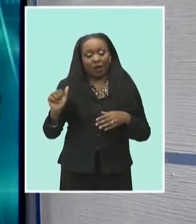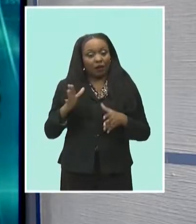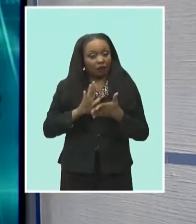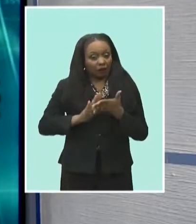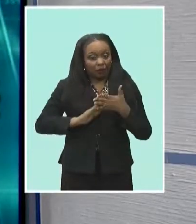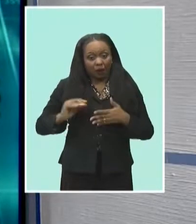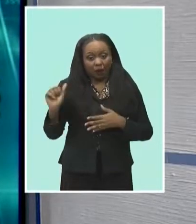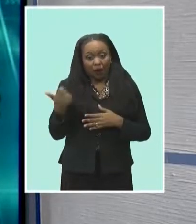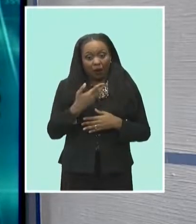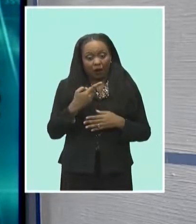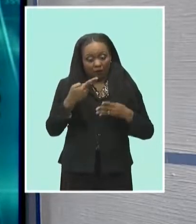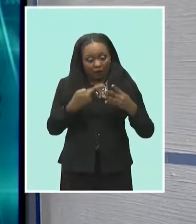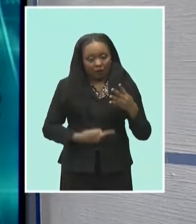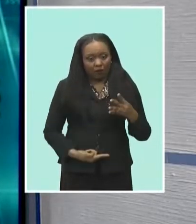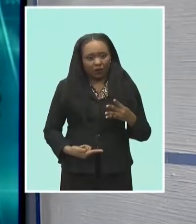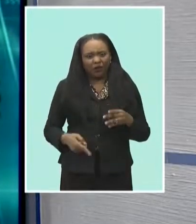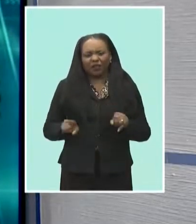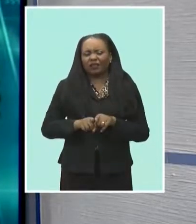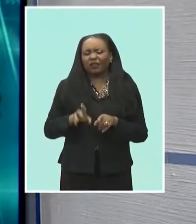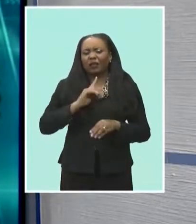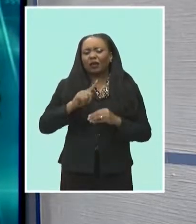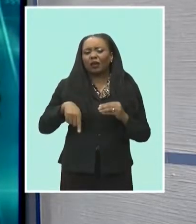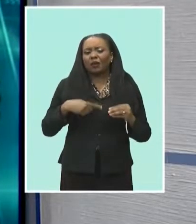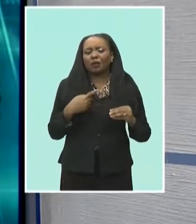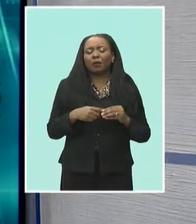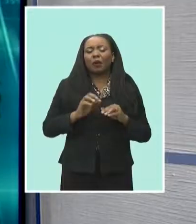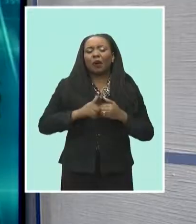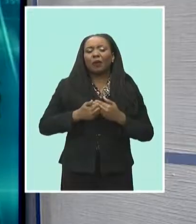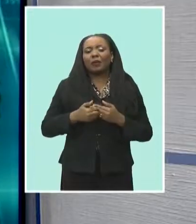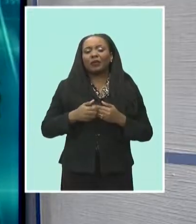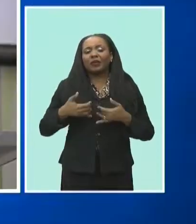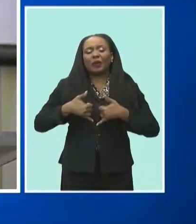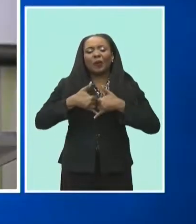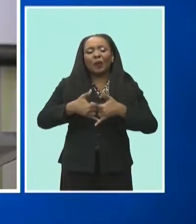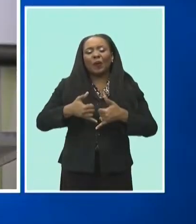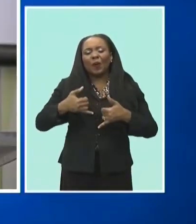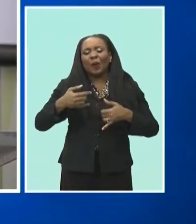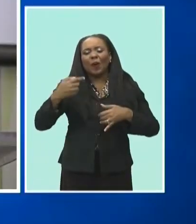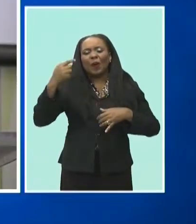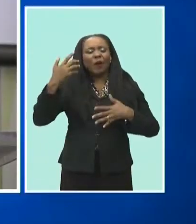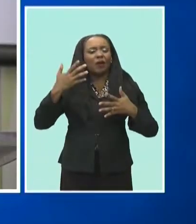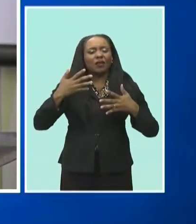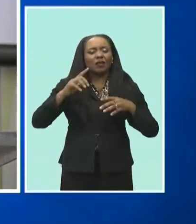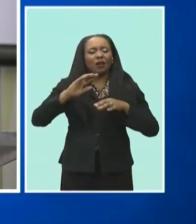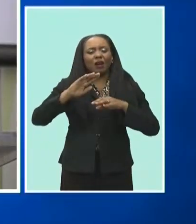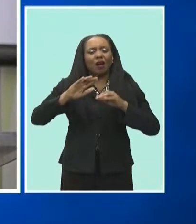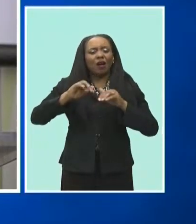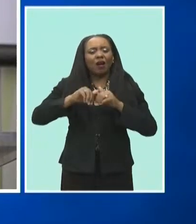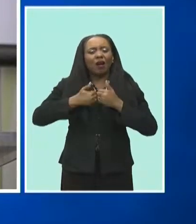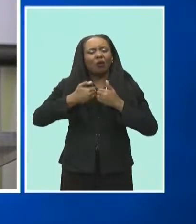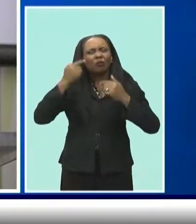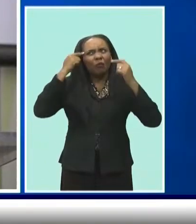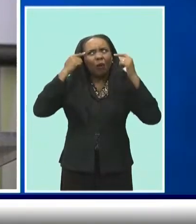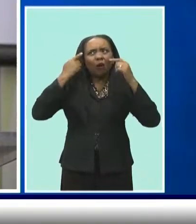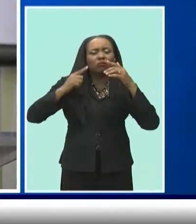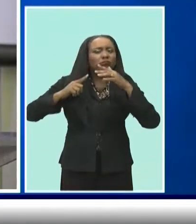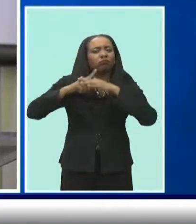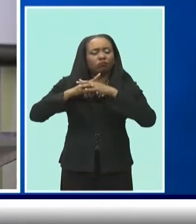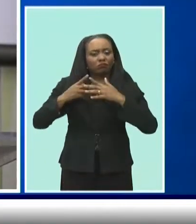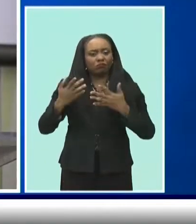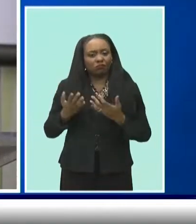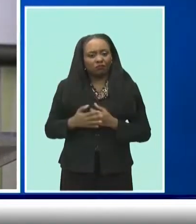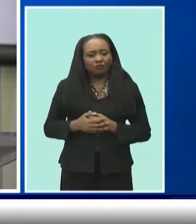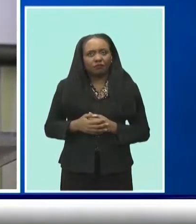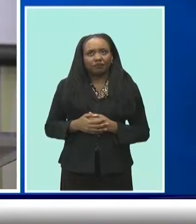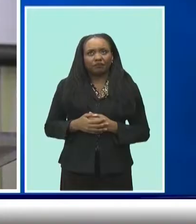also talked about what led to that award. It was conceived by a friend at